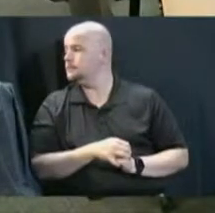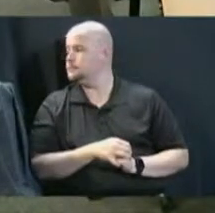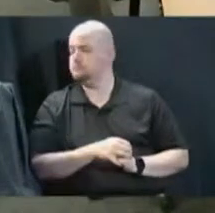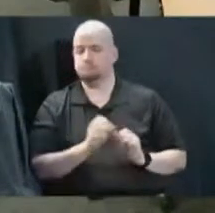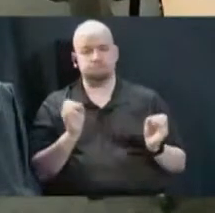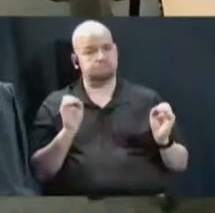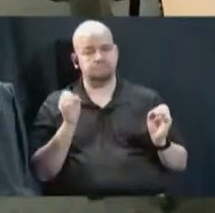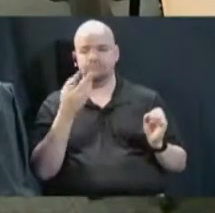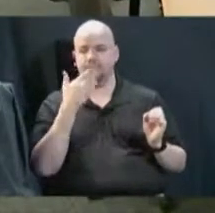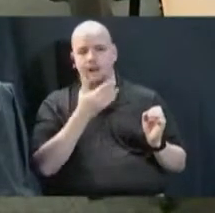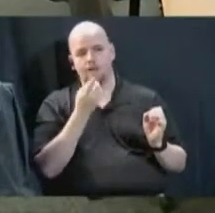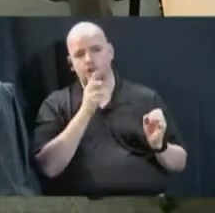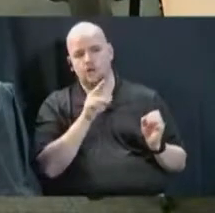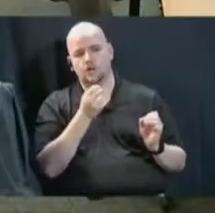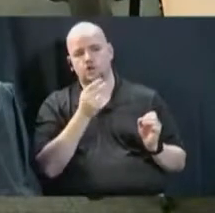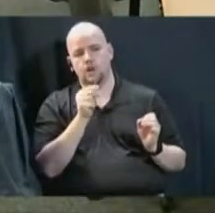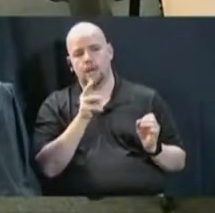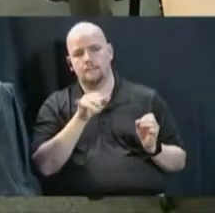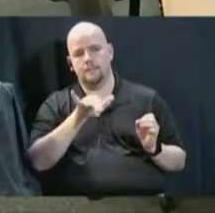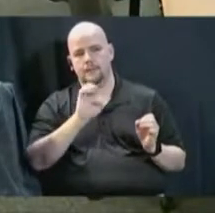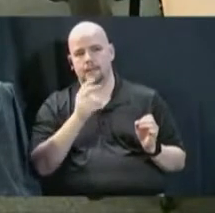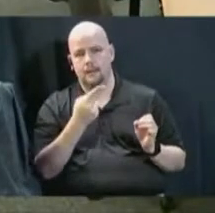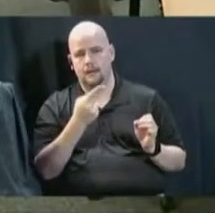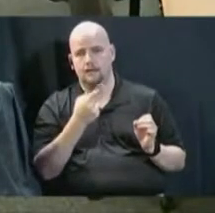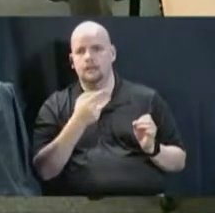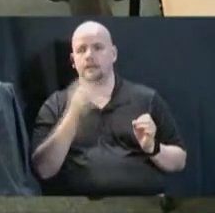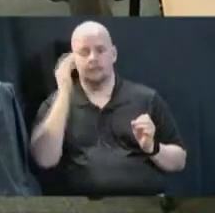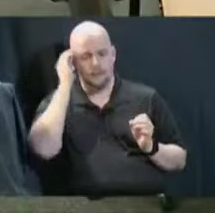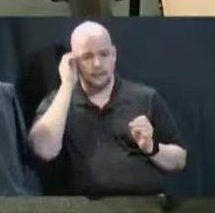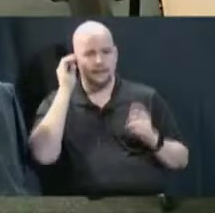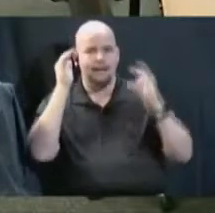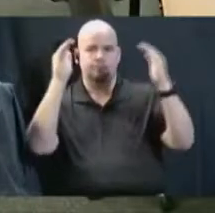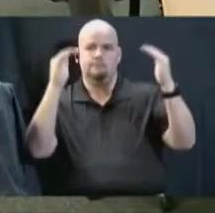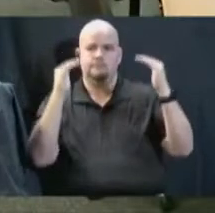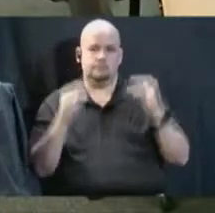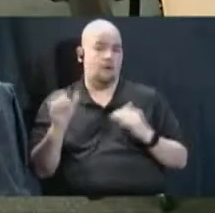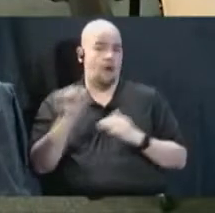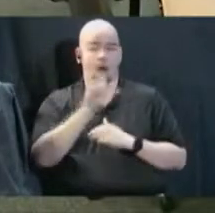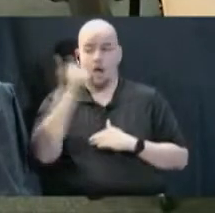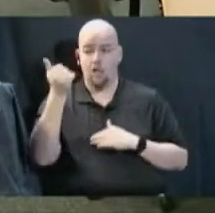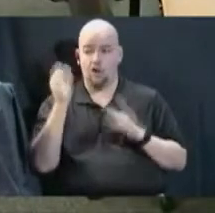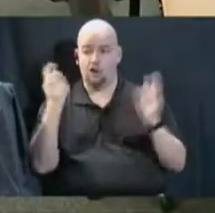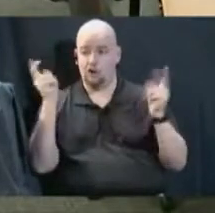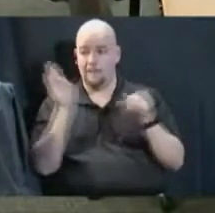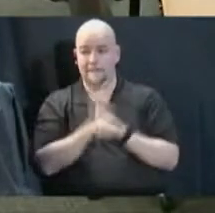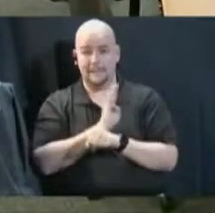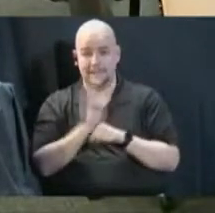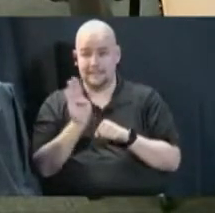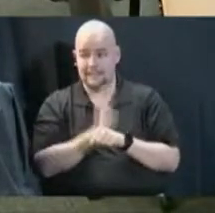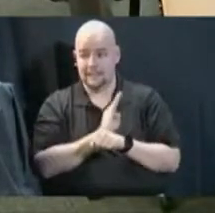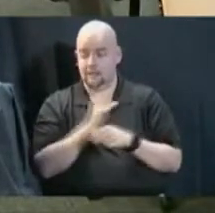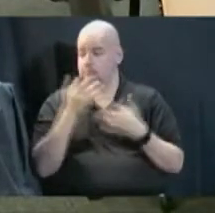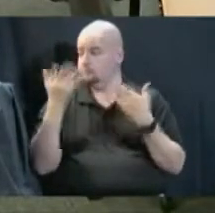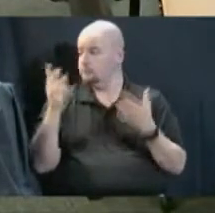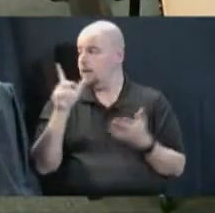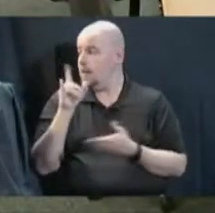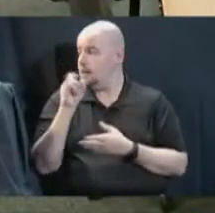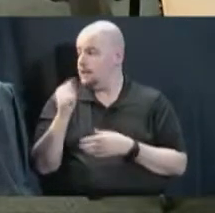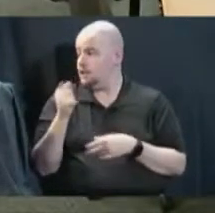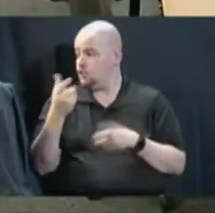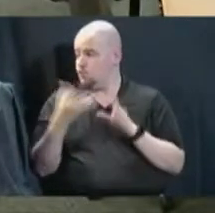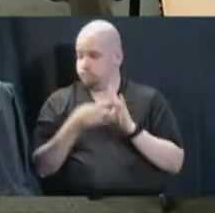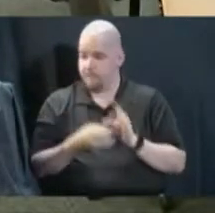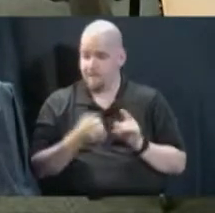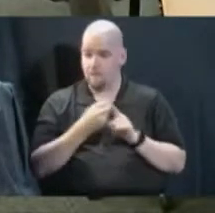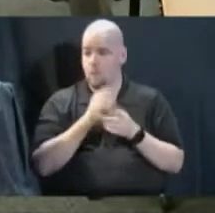Thank you, Dr. Shamia. That moves us on to other business. And I guess I would like to just see if Lisa has anything that she wants to share